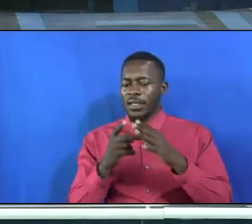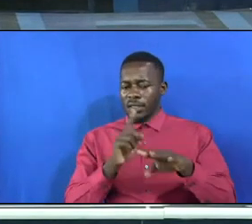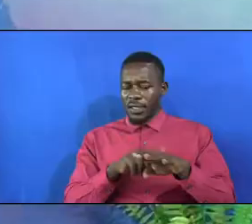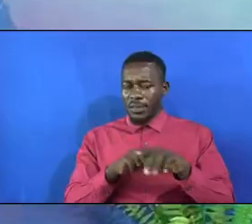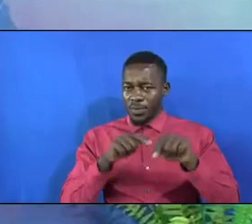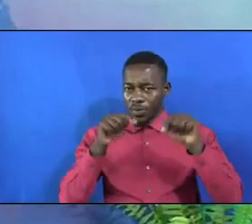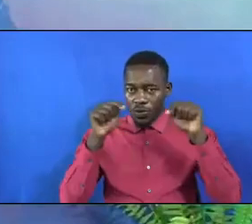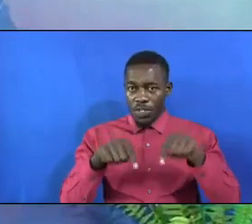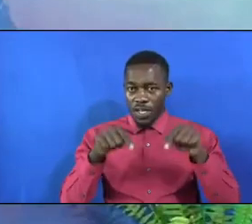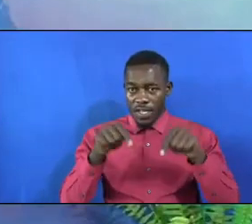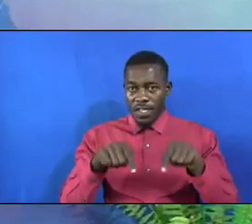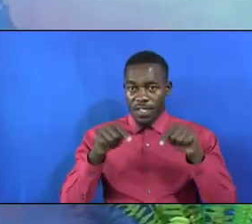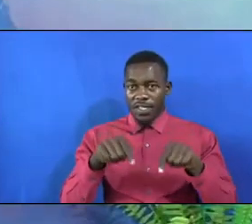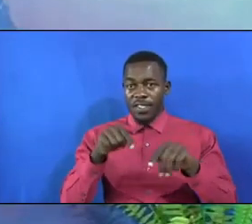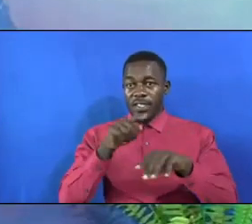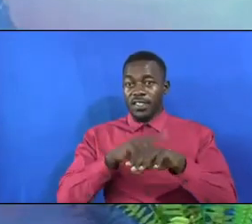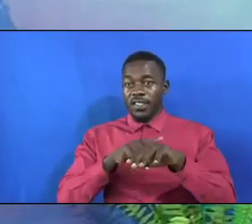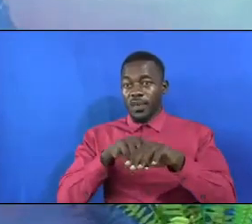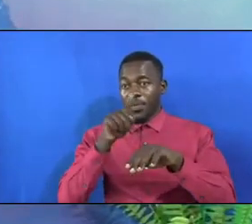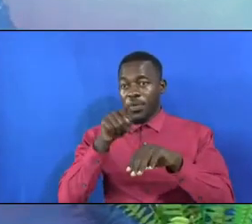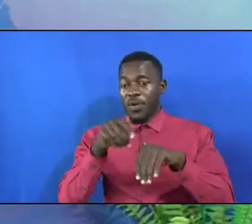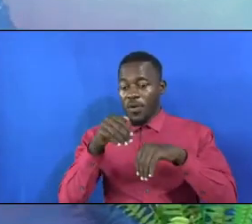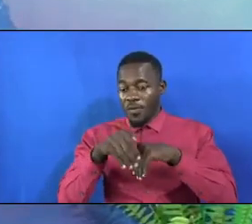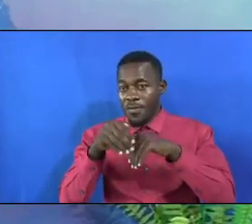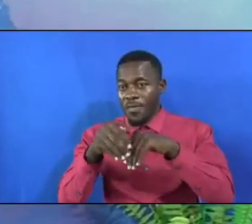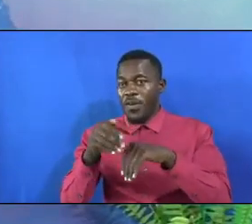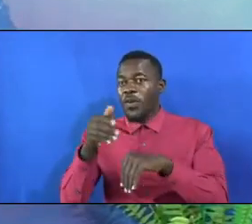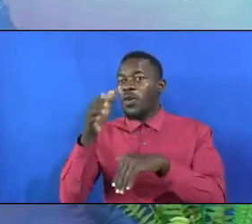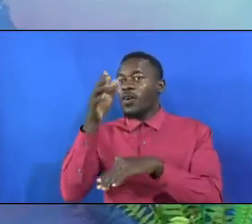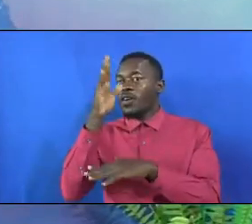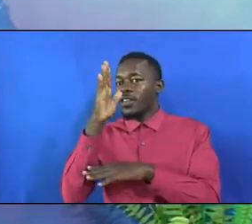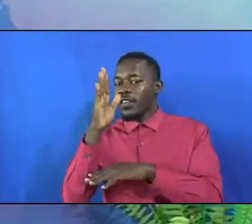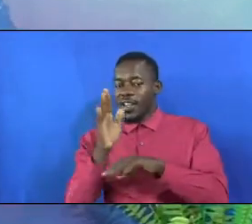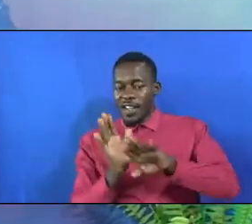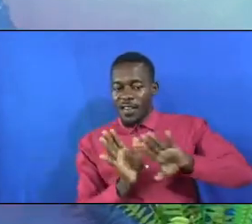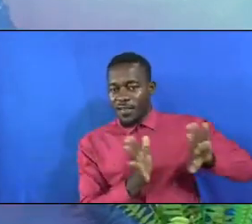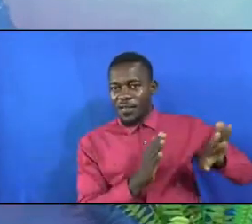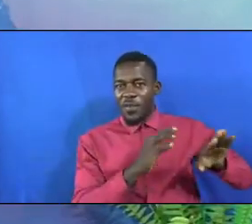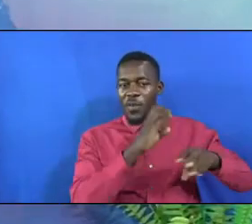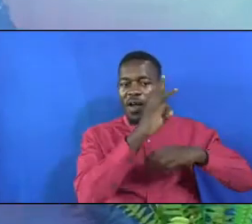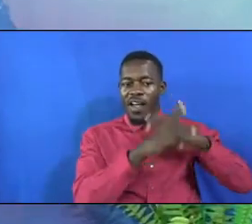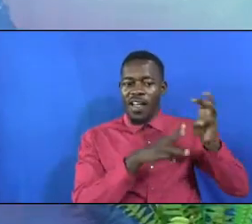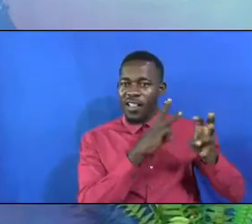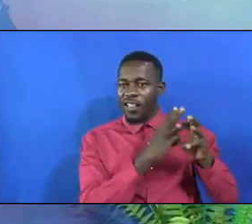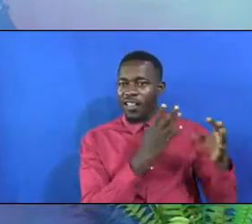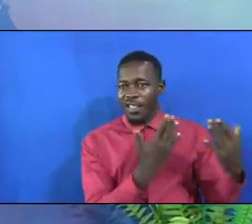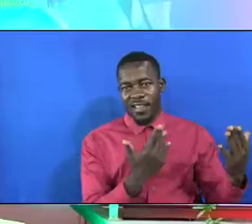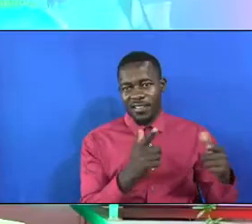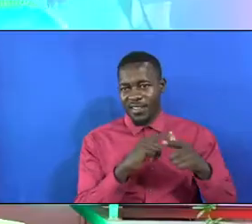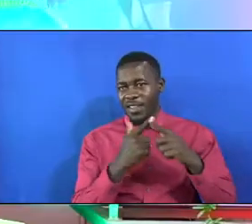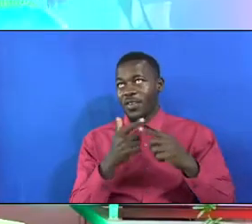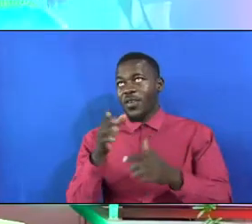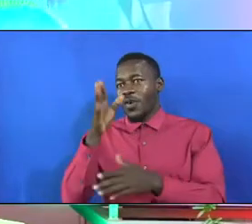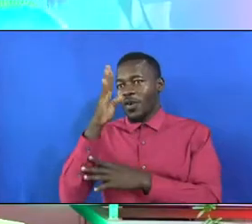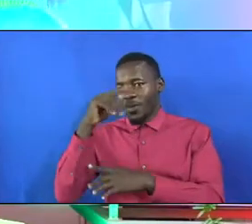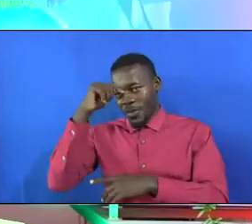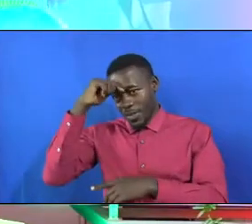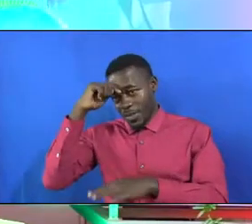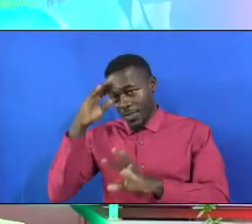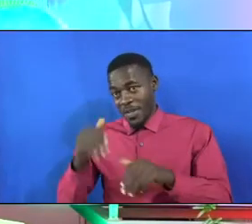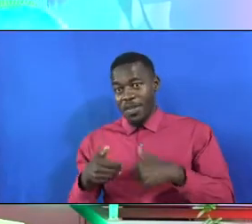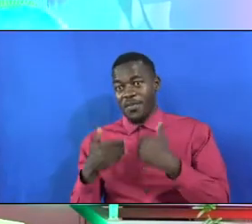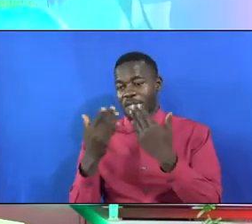day, believe me, you, the mountains that you're seeing, God will give you wisdom to tackle them.